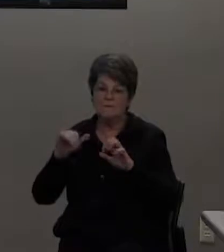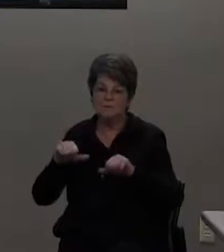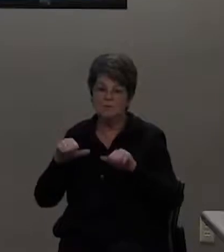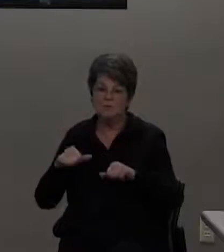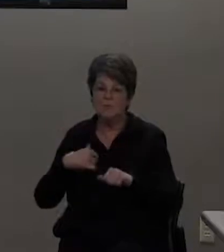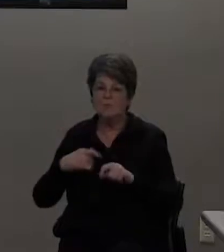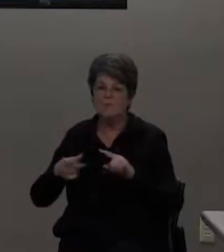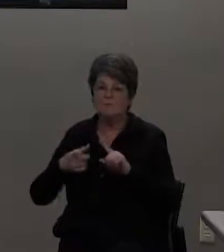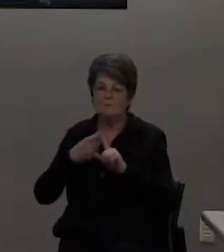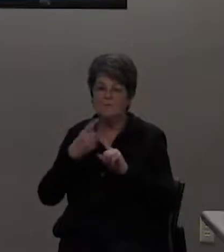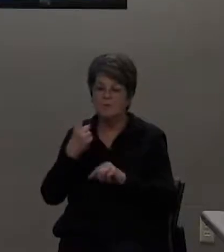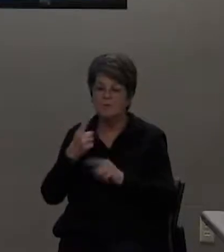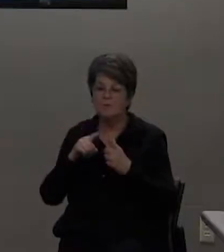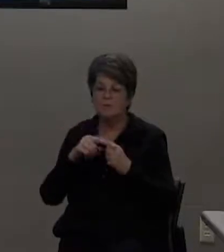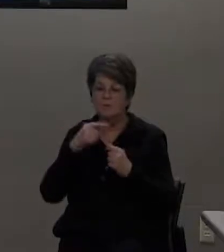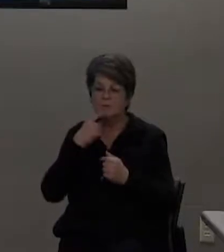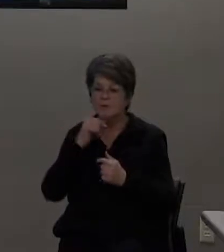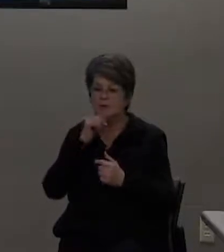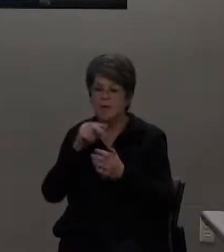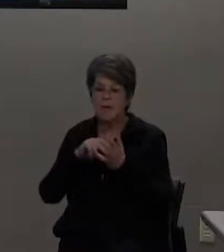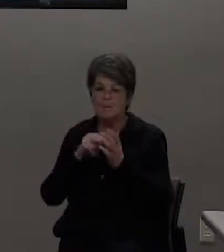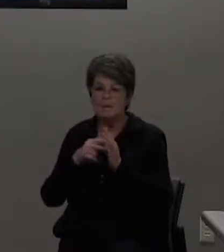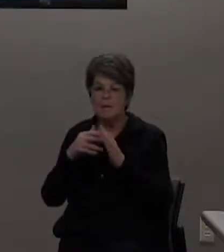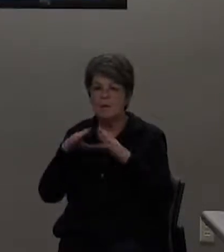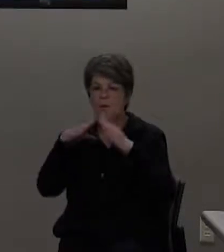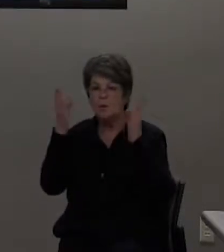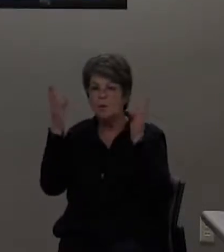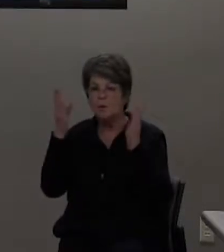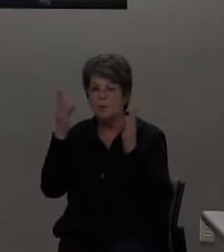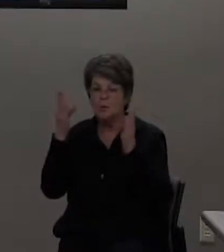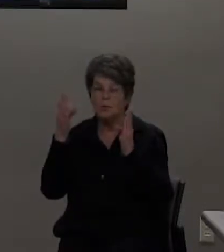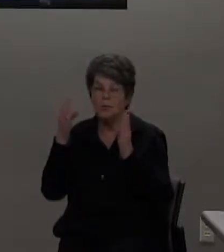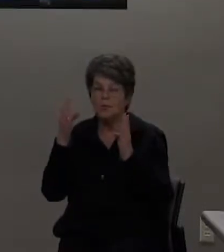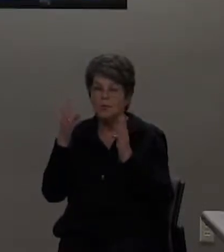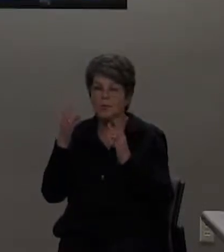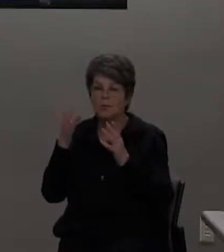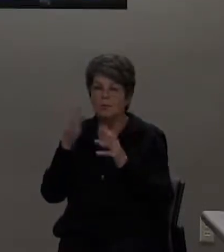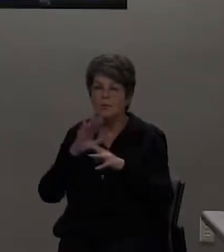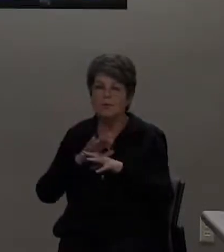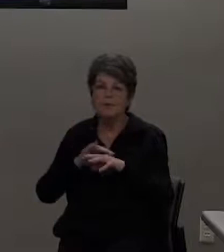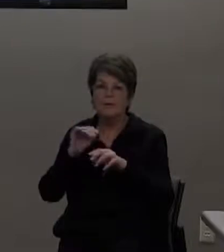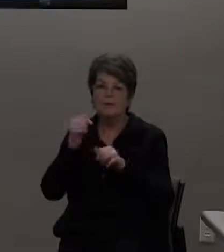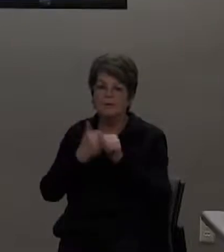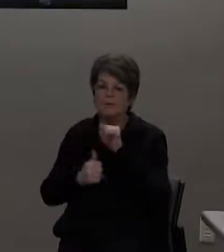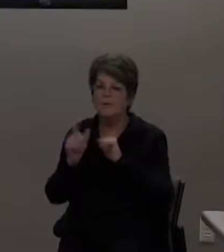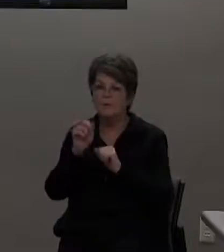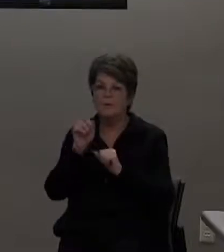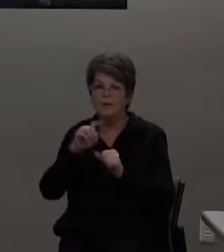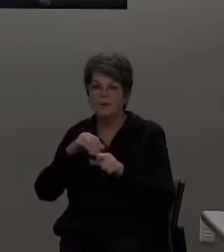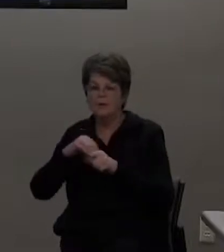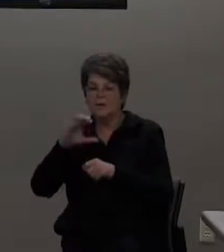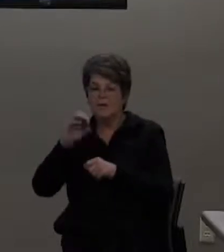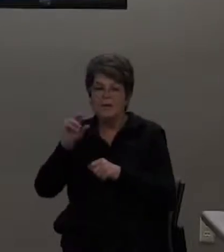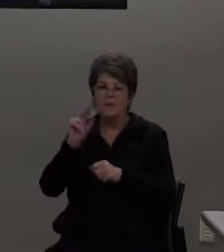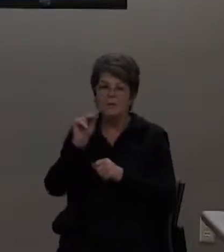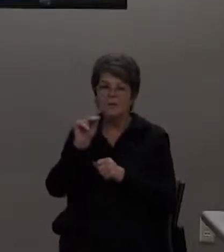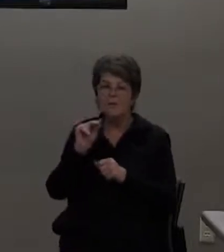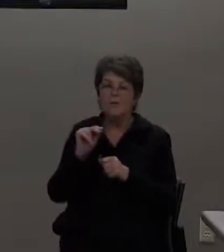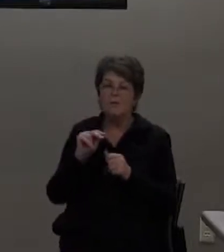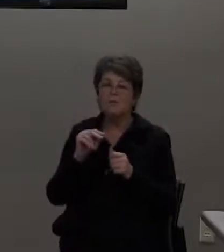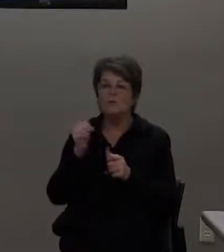I will be the first one to sit here and say, it doesn't mean open season on everywhere in the county. Let's work with